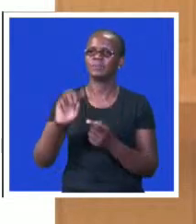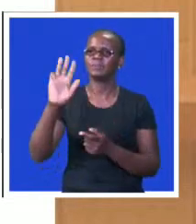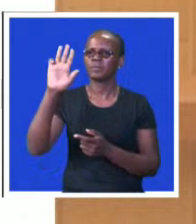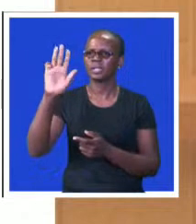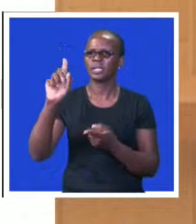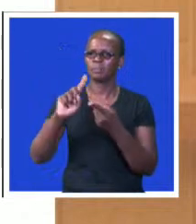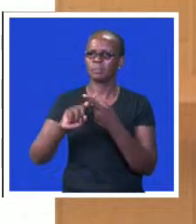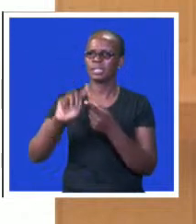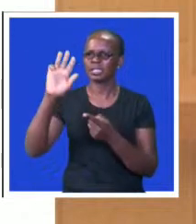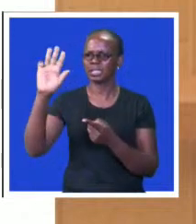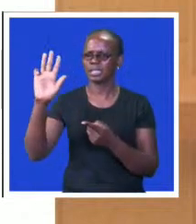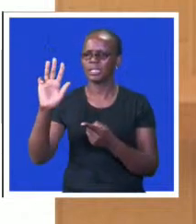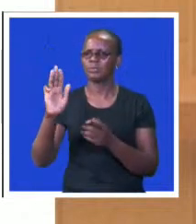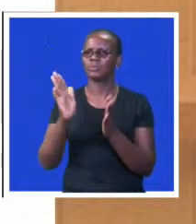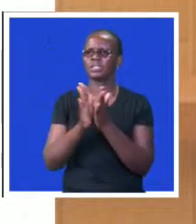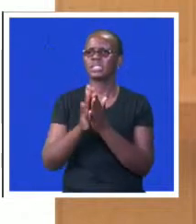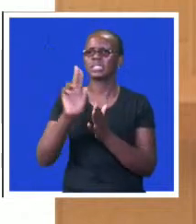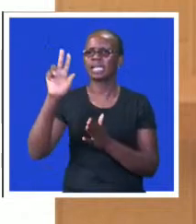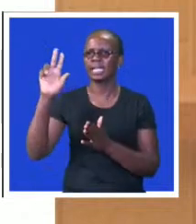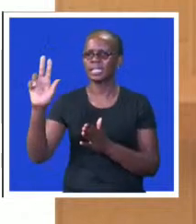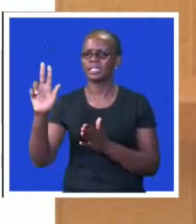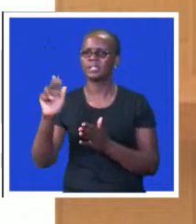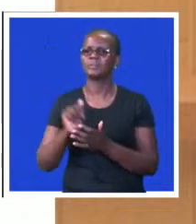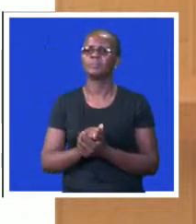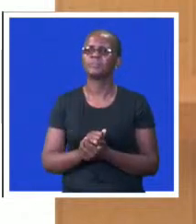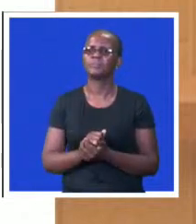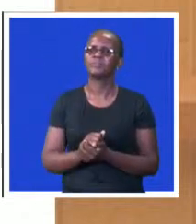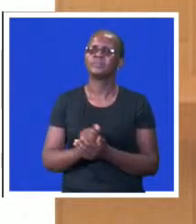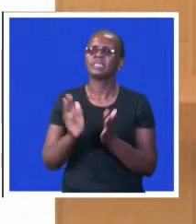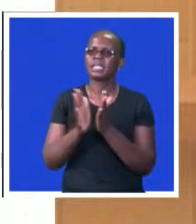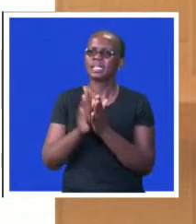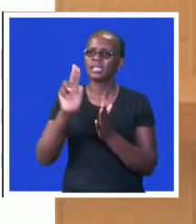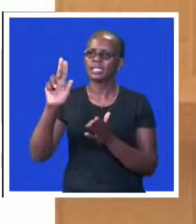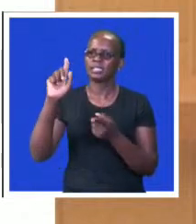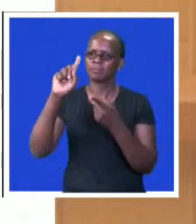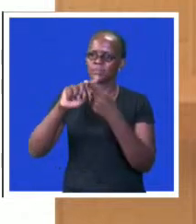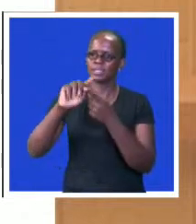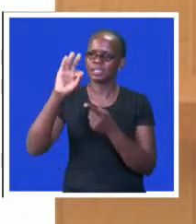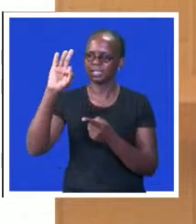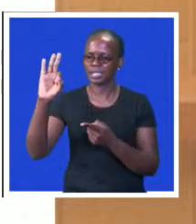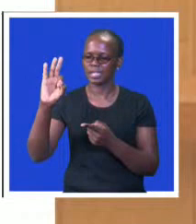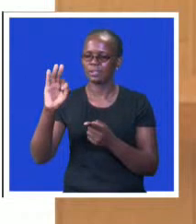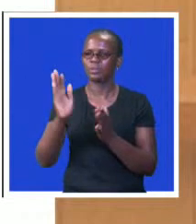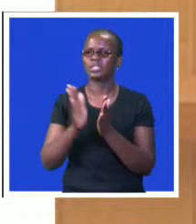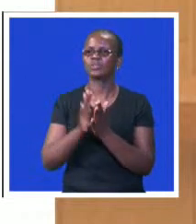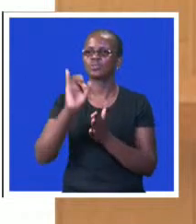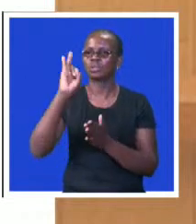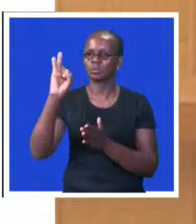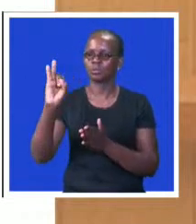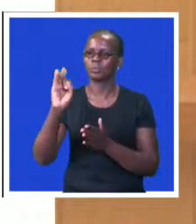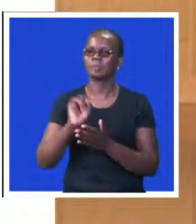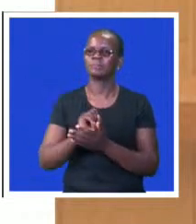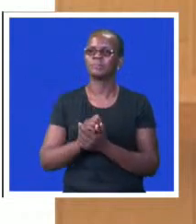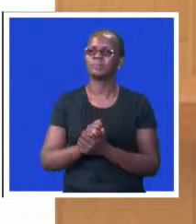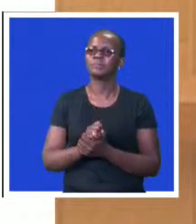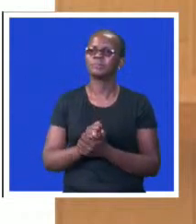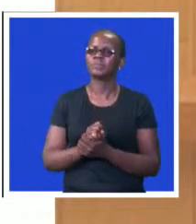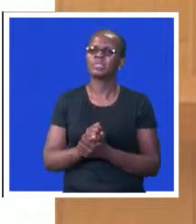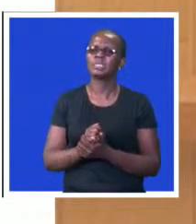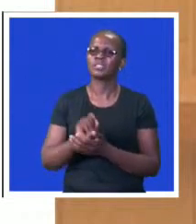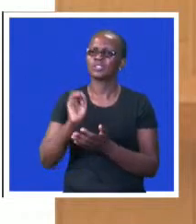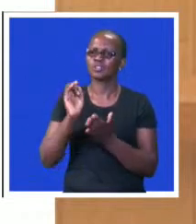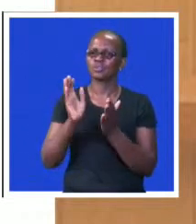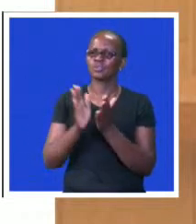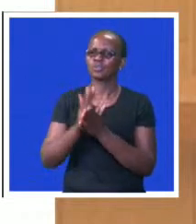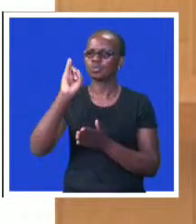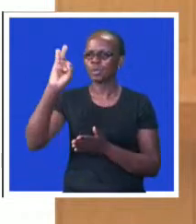plus 9 is 18. 18 plus 3 is 21. 21 plus 8 is